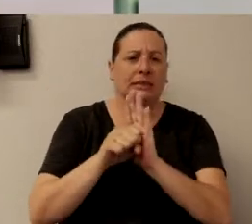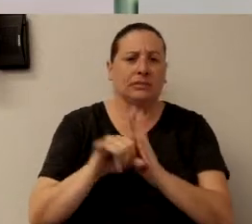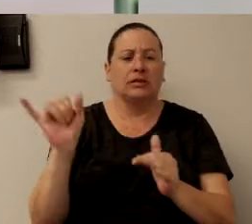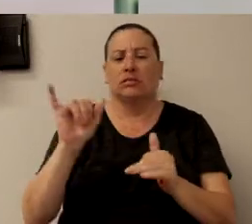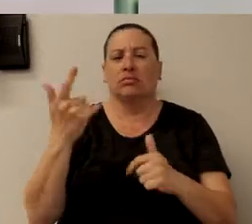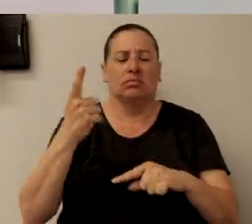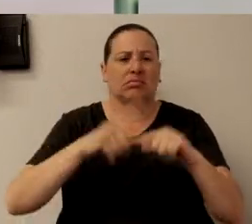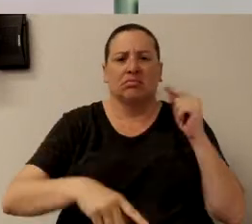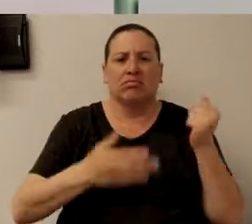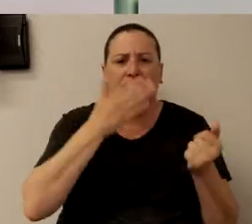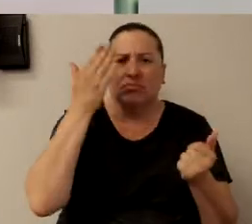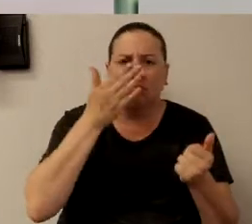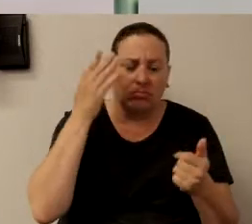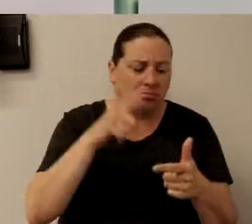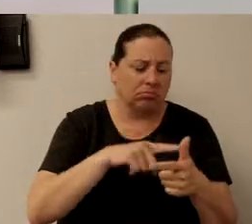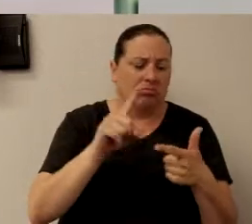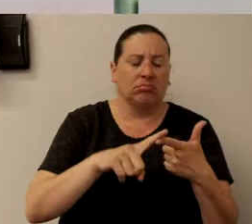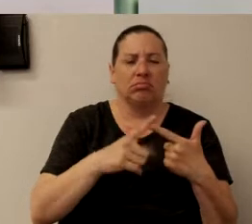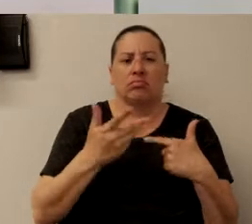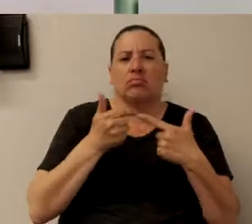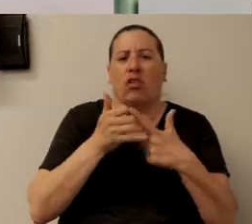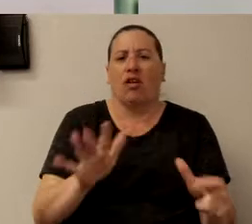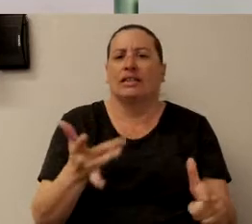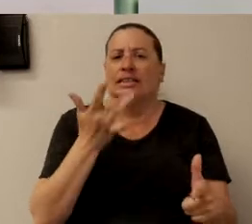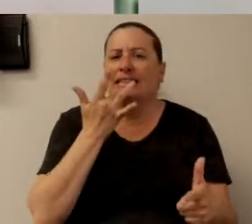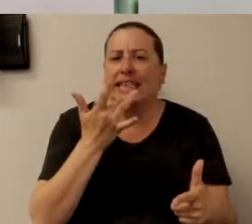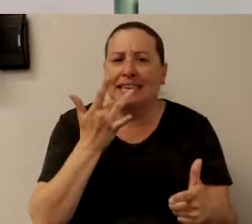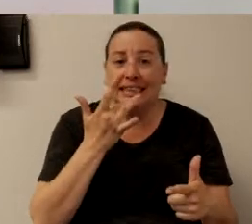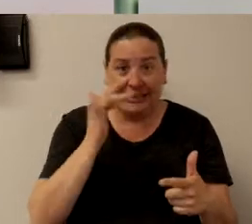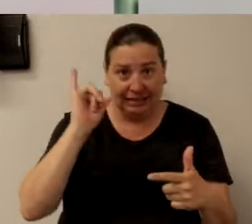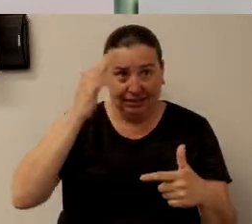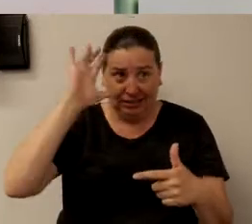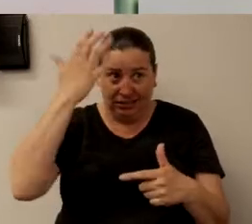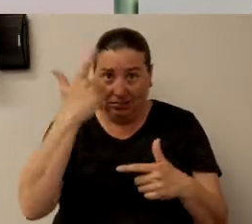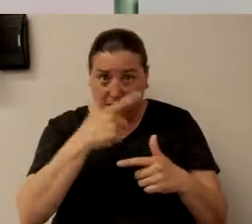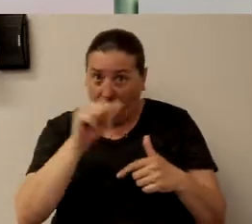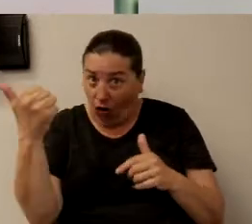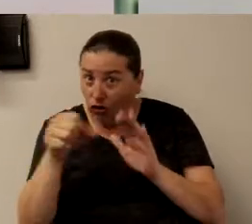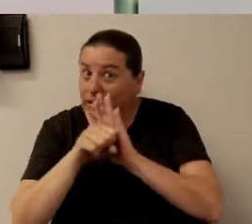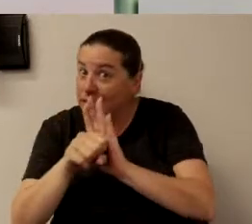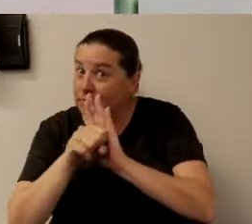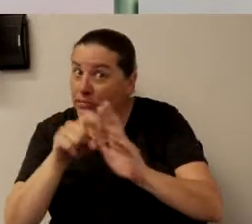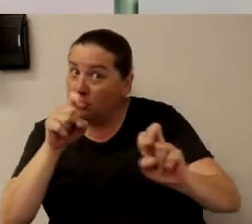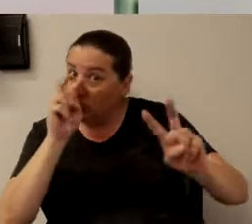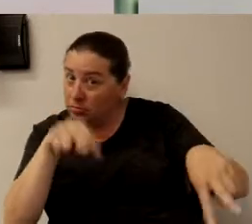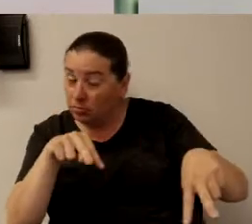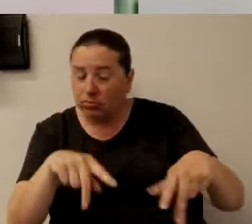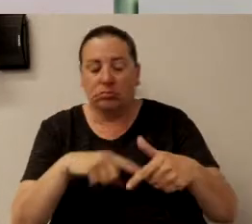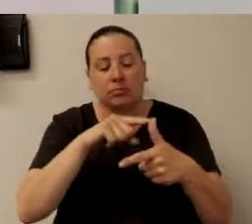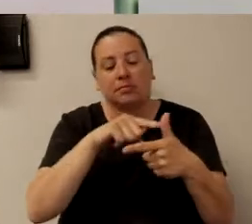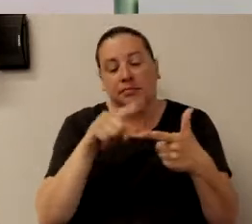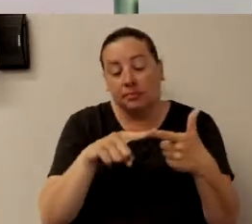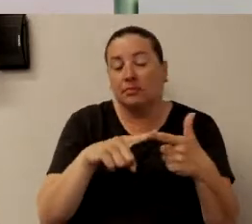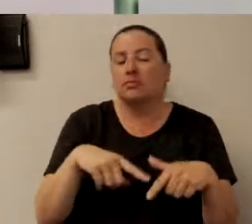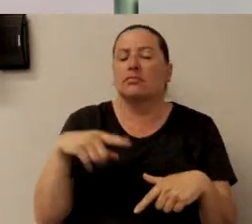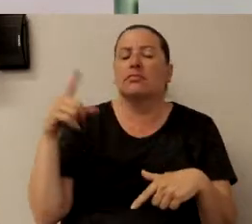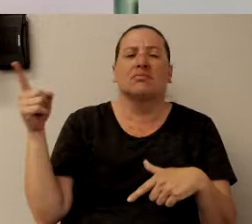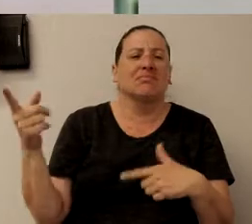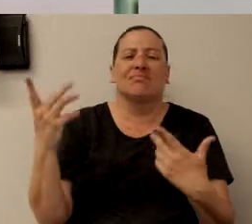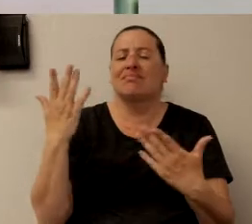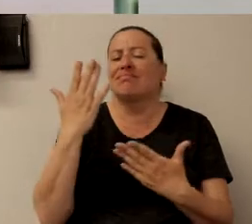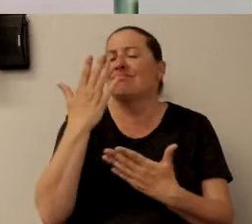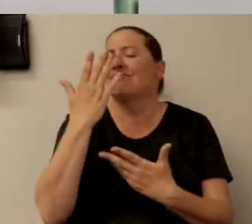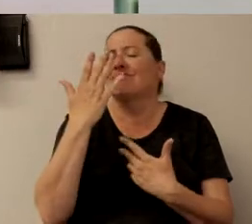of taste, apparently is now another symptom that we need to be on the lookout for. But they come to the ED and they're experiencing some type